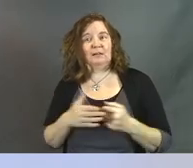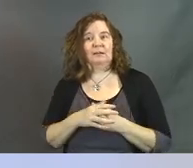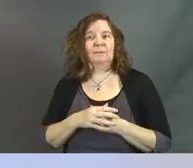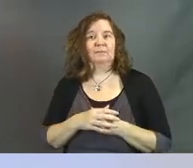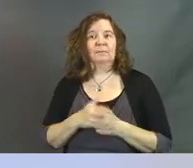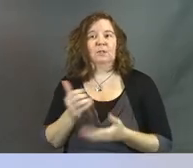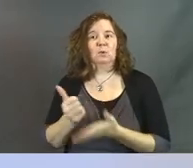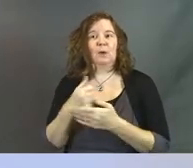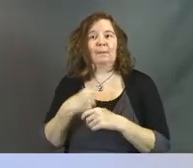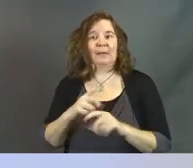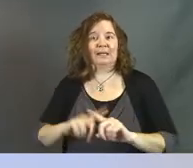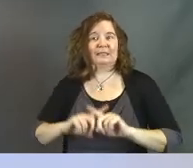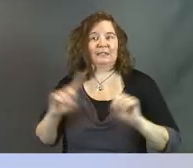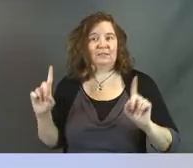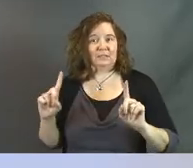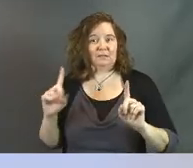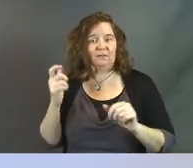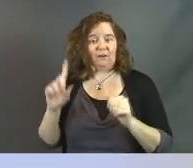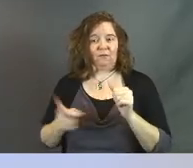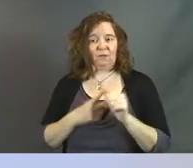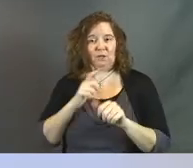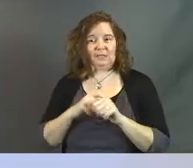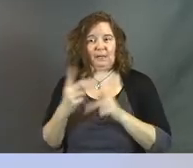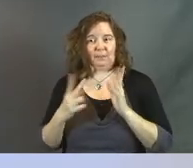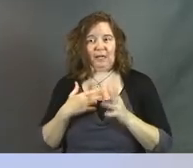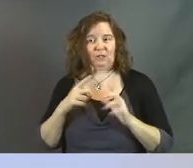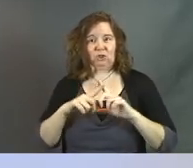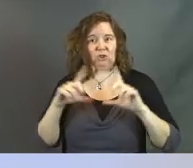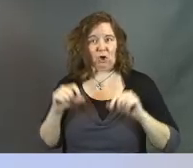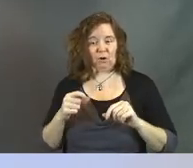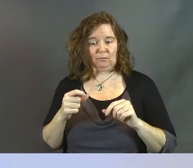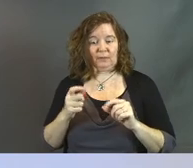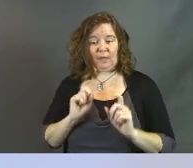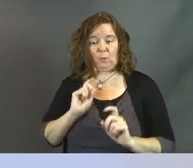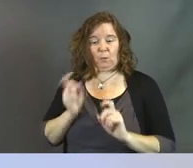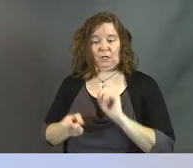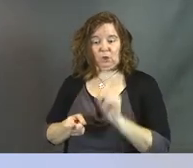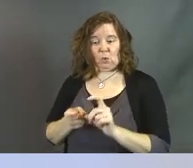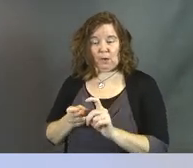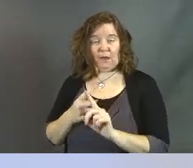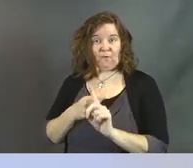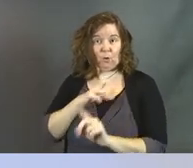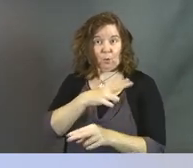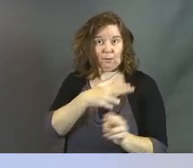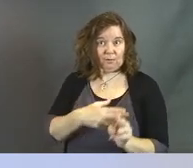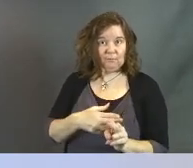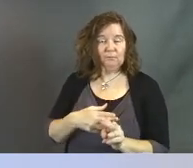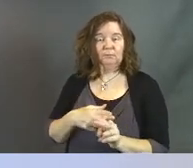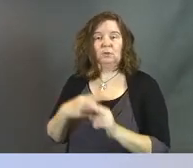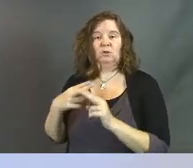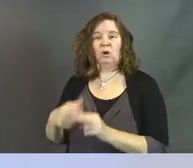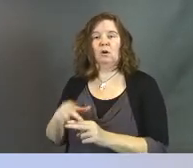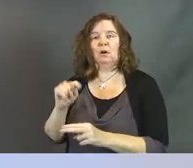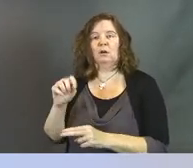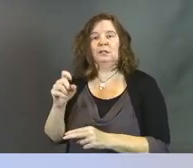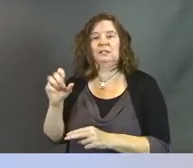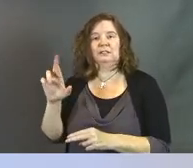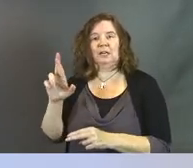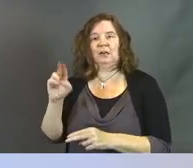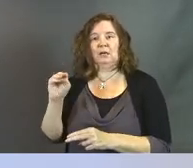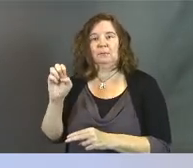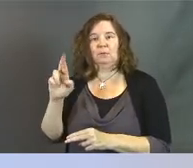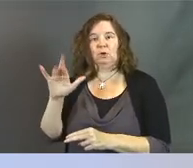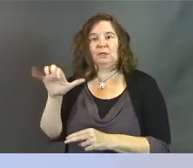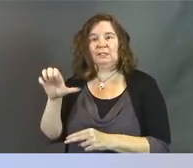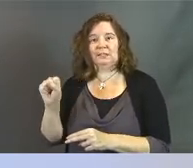help make a difference. So for every first-time guest card that is turned in, the church will donate on your behalf to an organization called Tender Mercies. And what